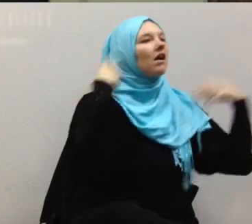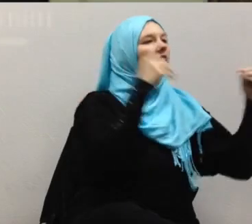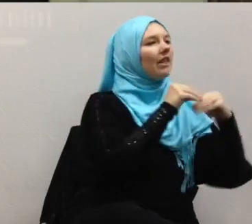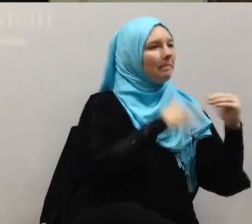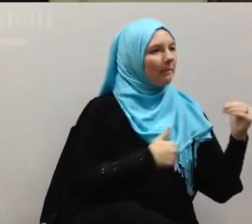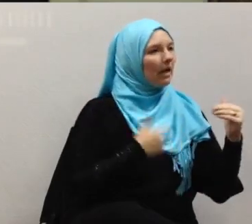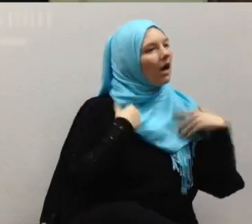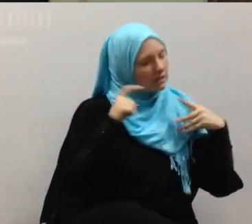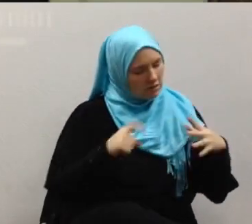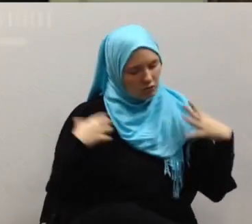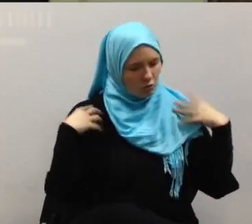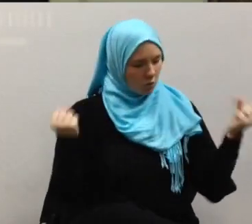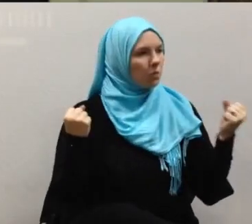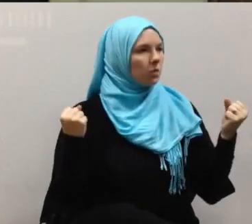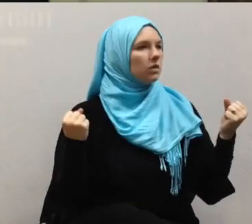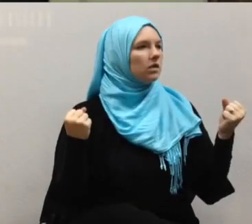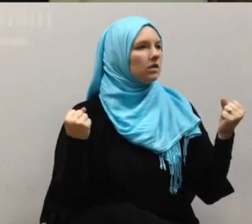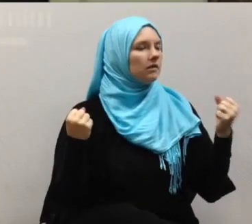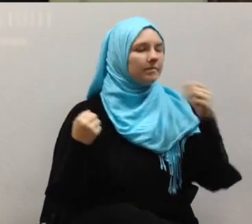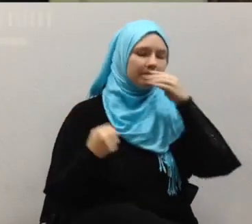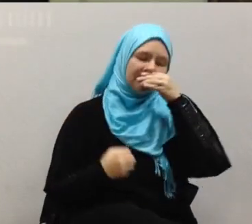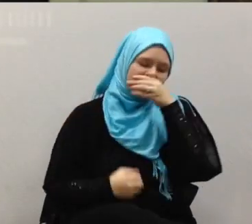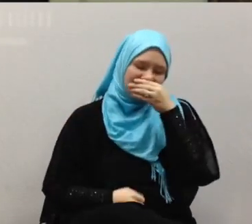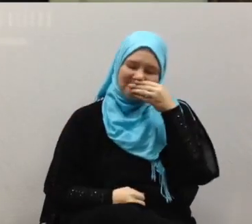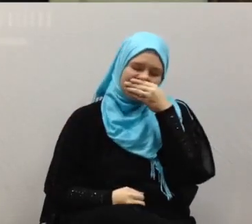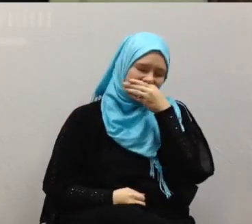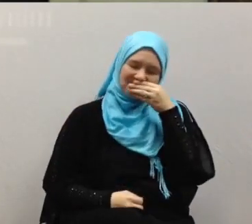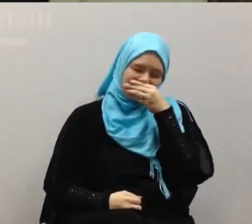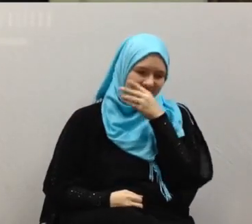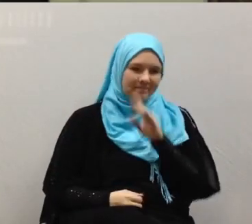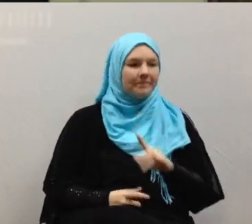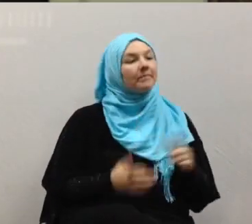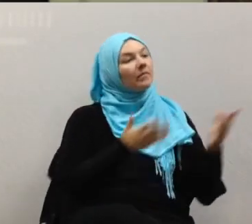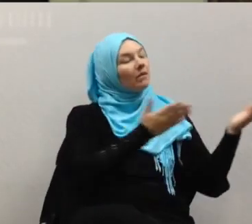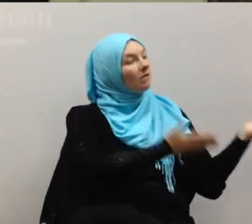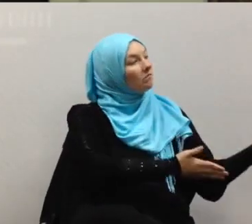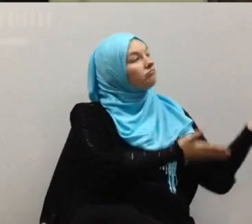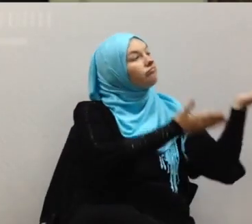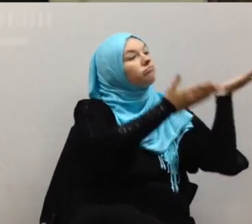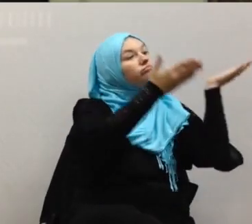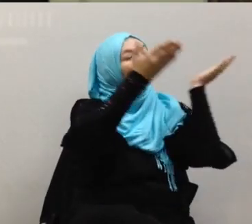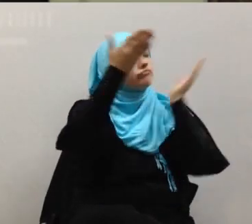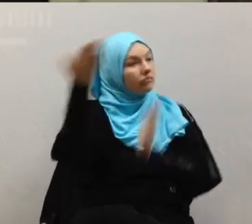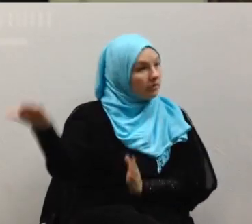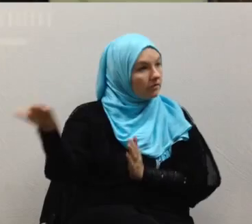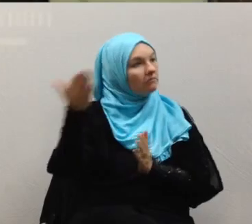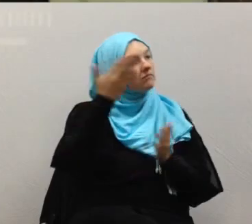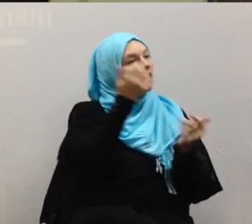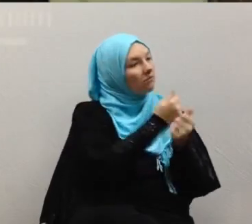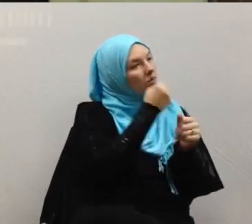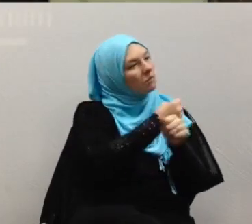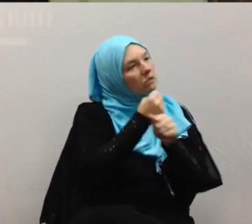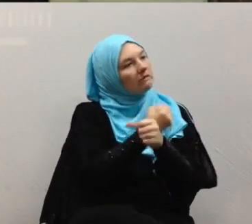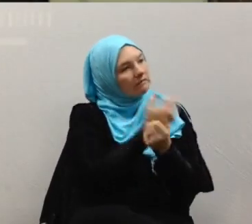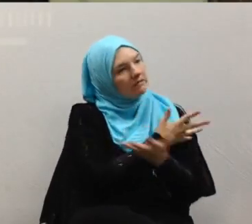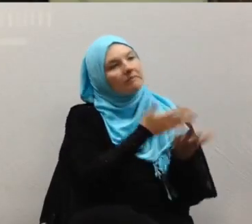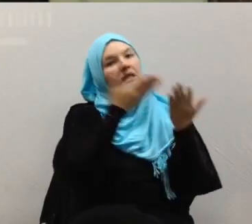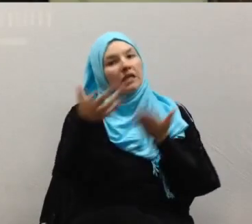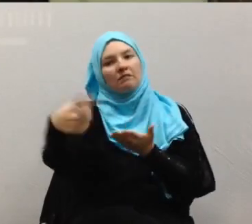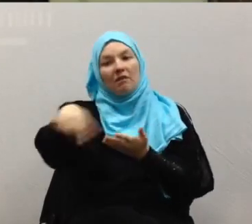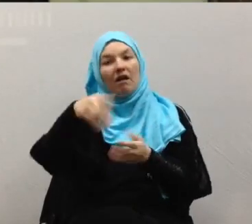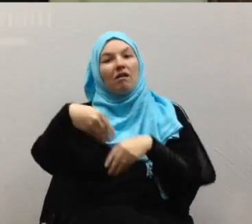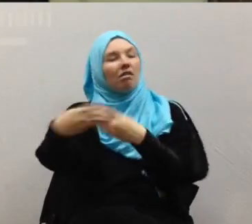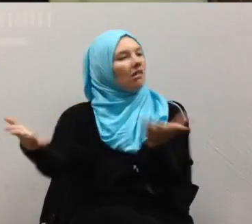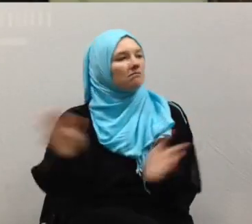and spoils which they will take, and ever is Allah exalted in might and wise. They will not only have victory, they will